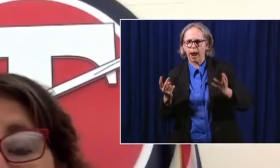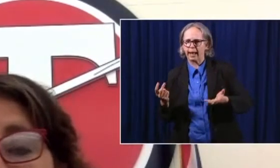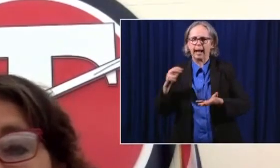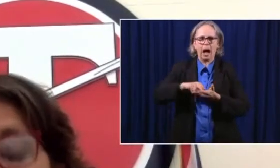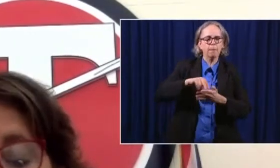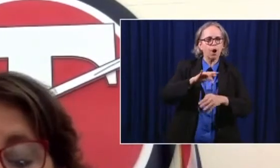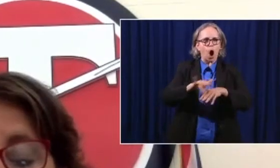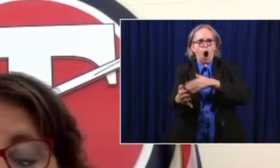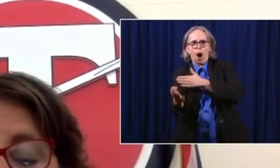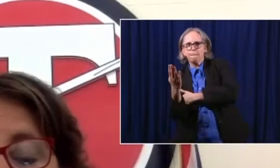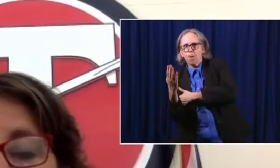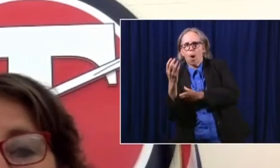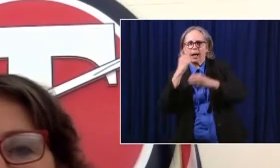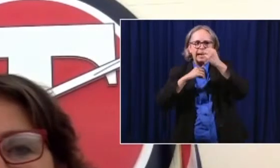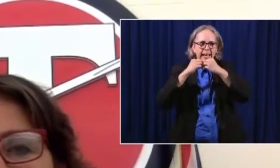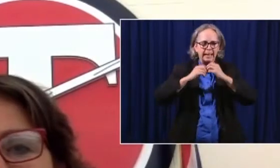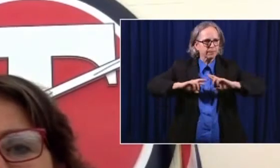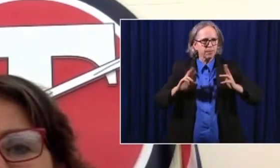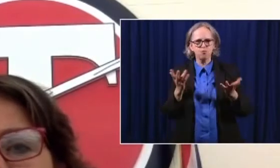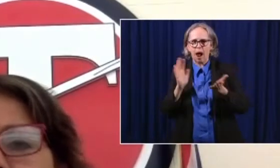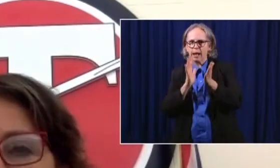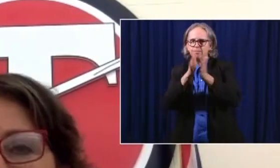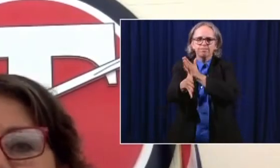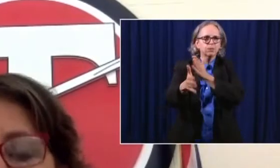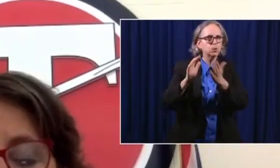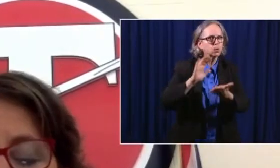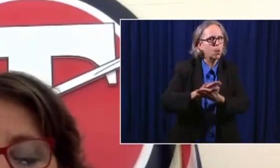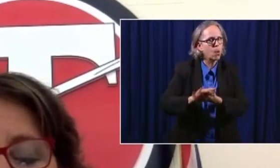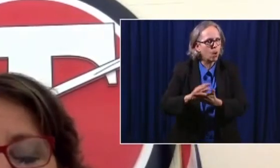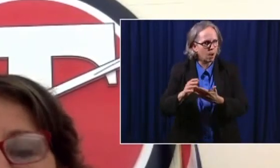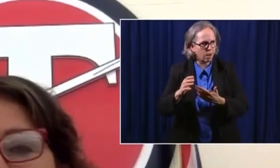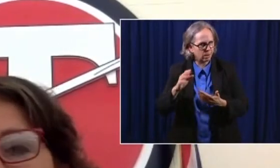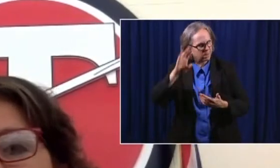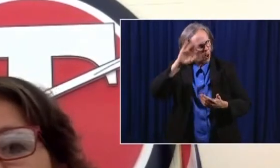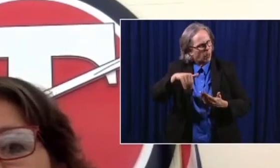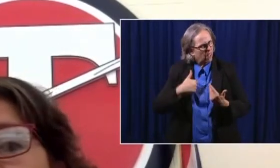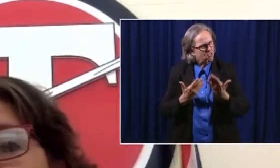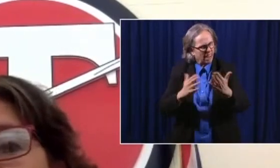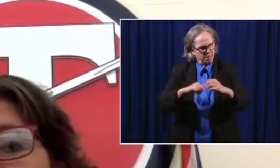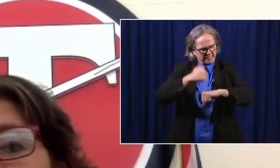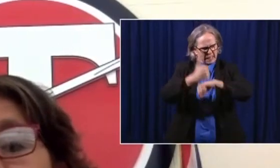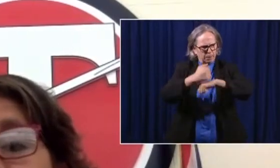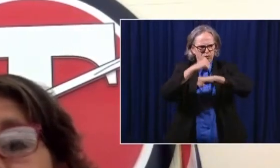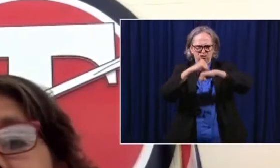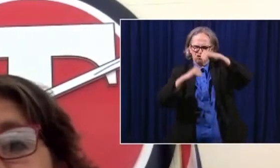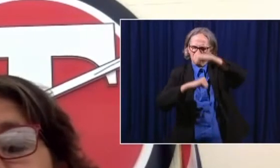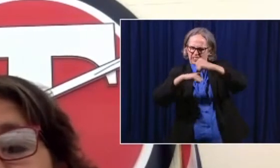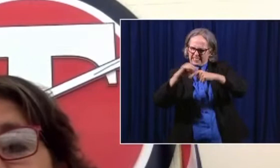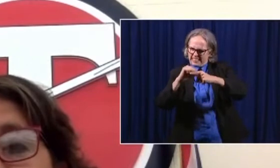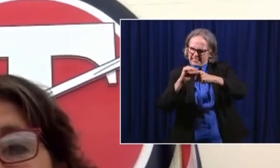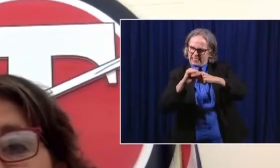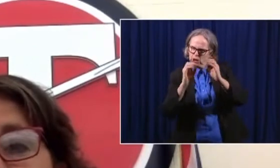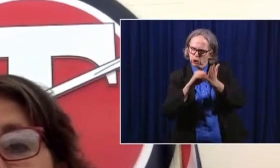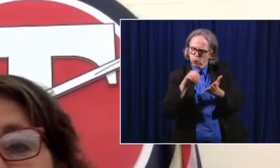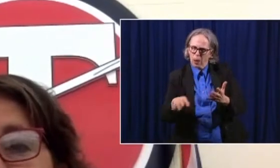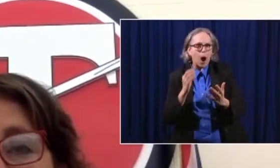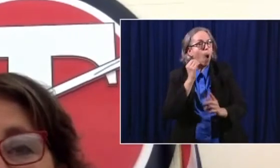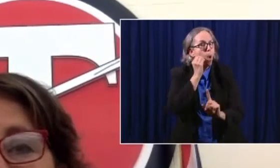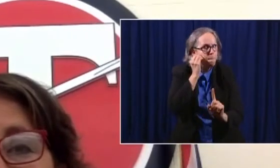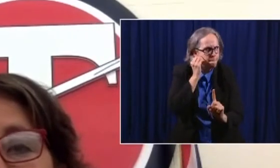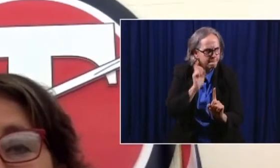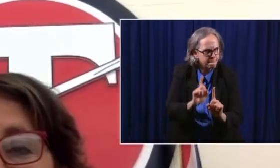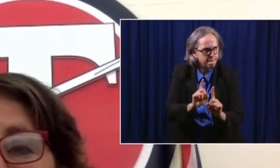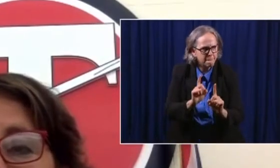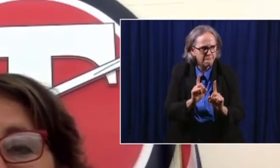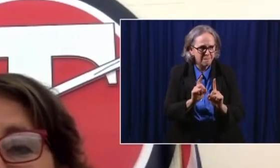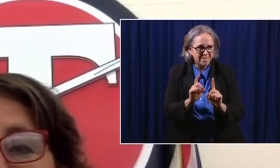schedule. So I think those are the things that we would recommend for our parents to be doing at home. In addition to, I have to